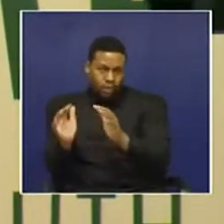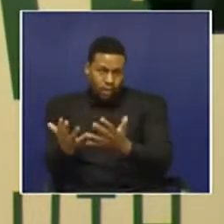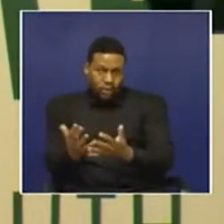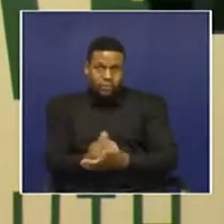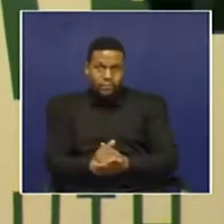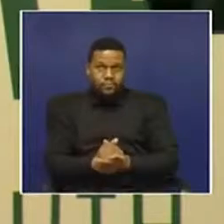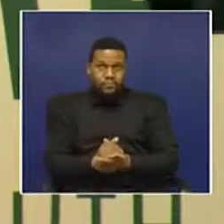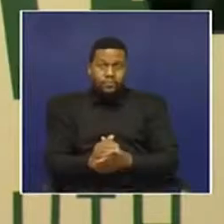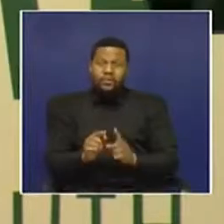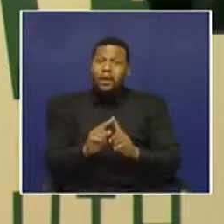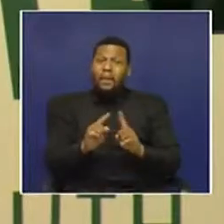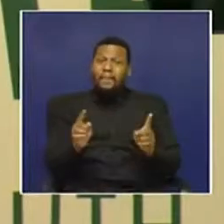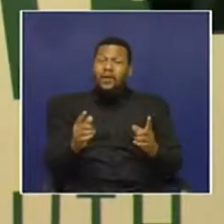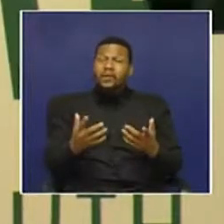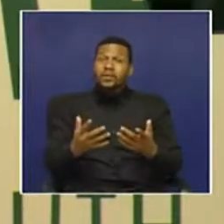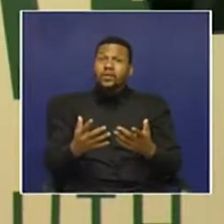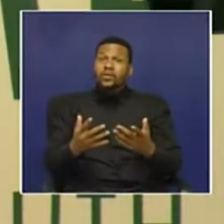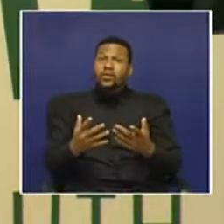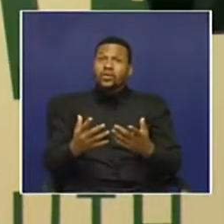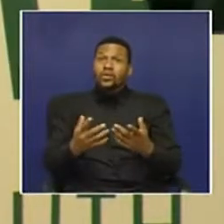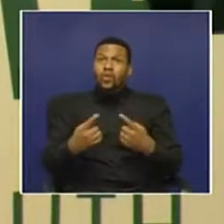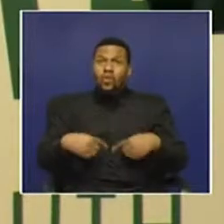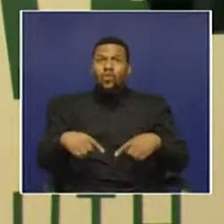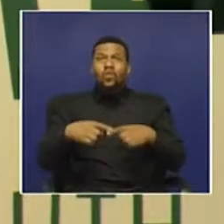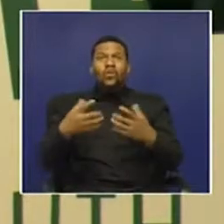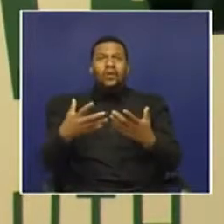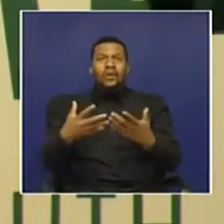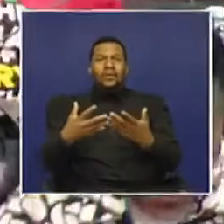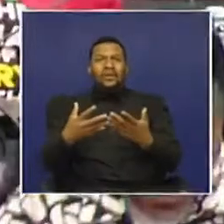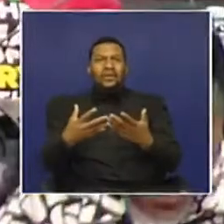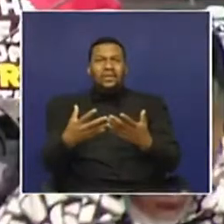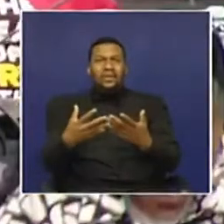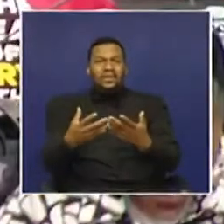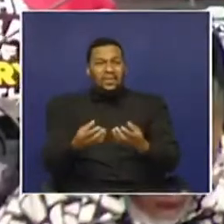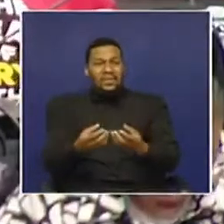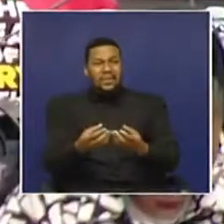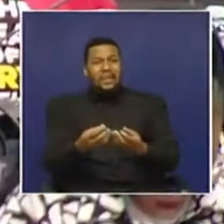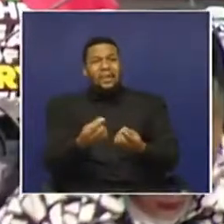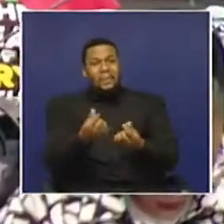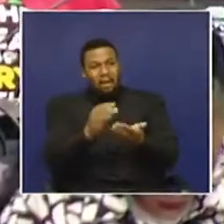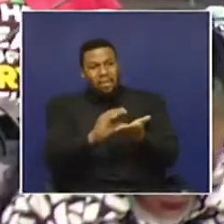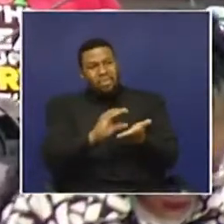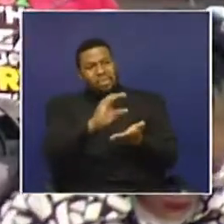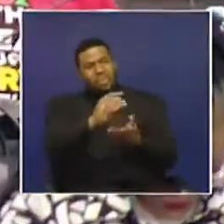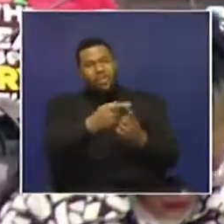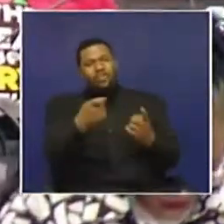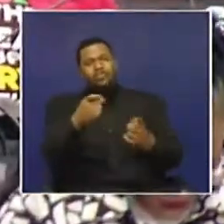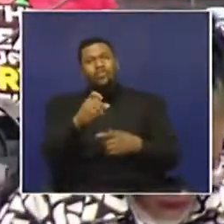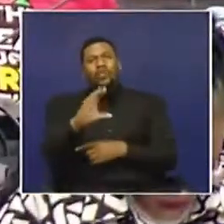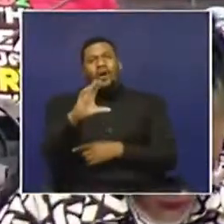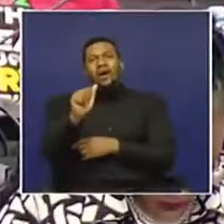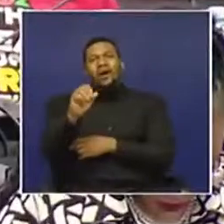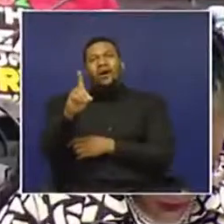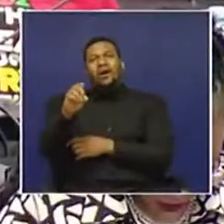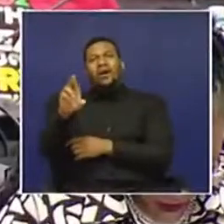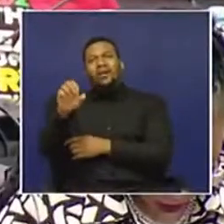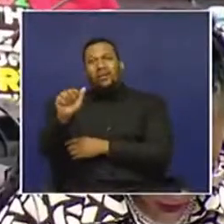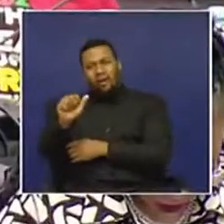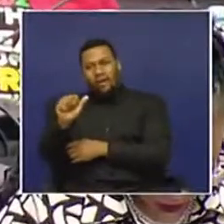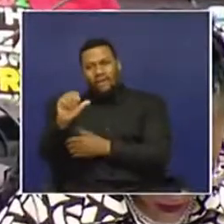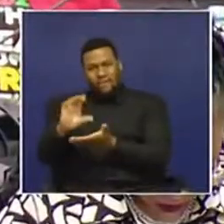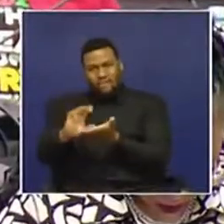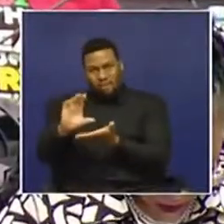both the Defence Force and the police through the CARA Fund 1 billion each. 1 billion